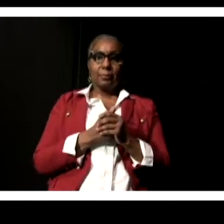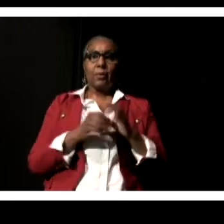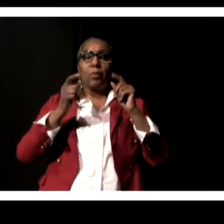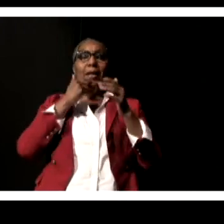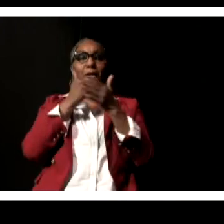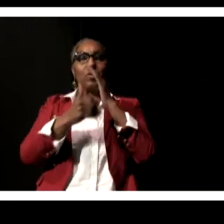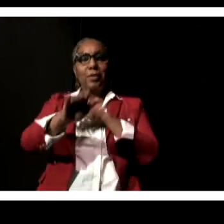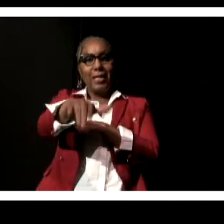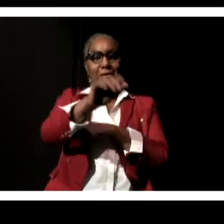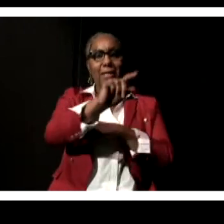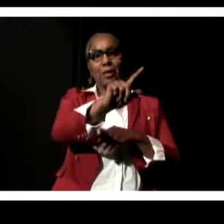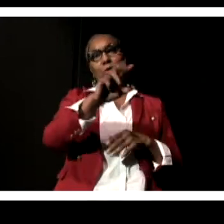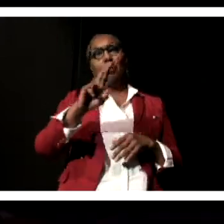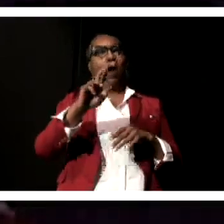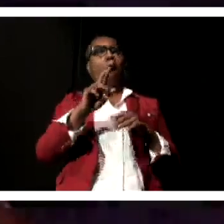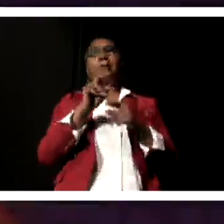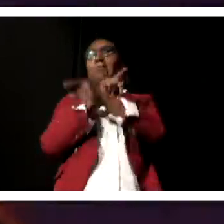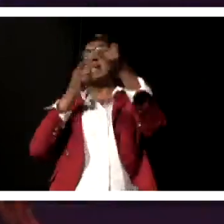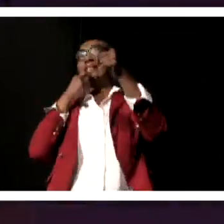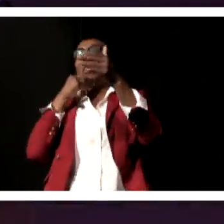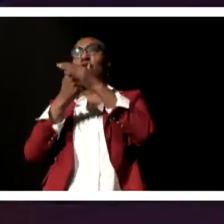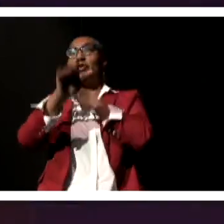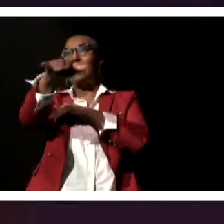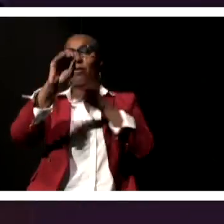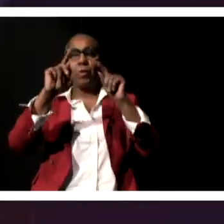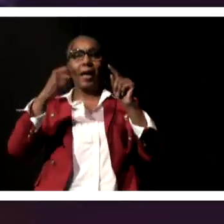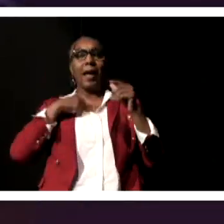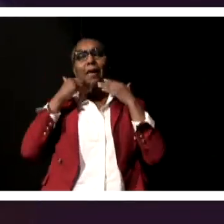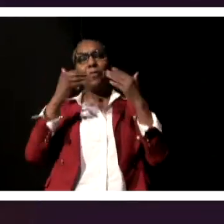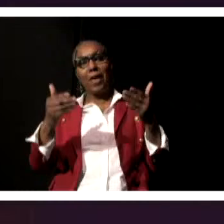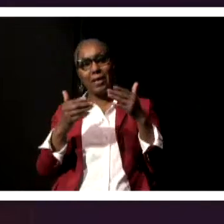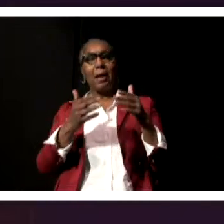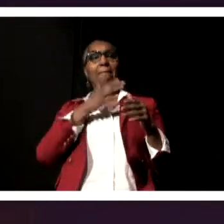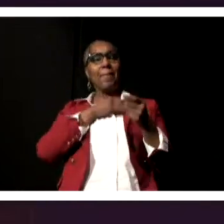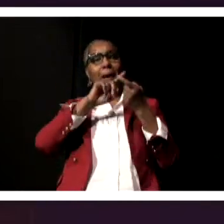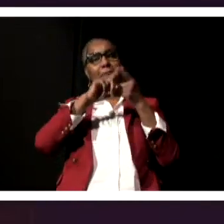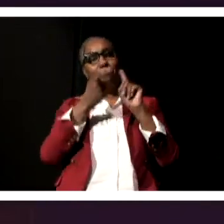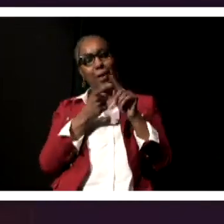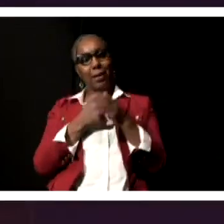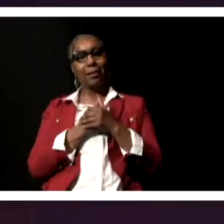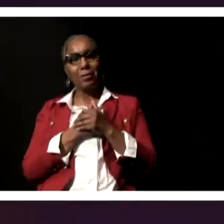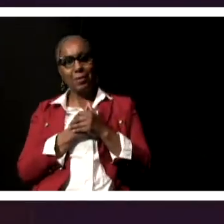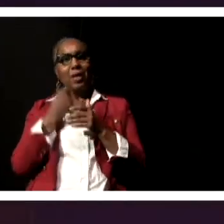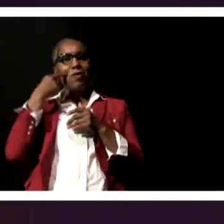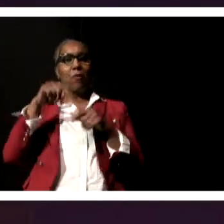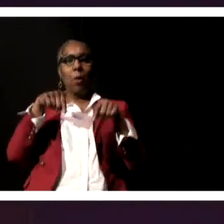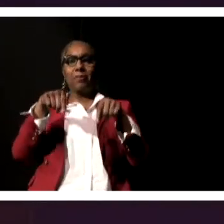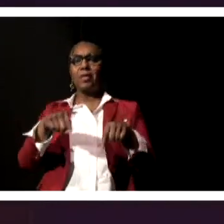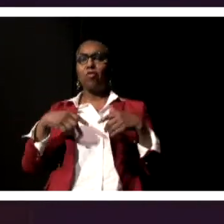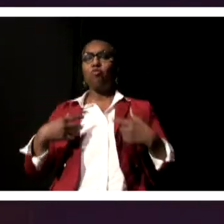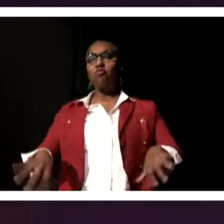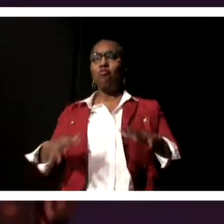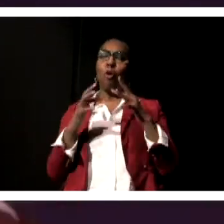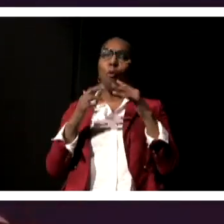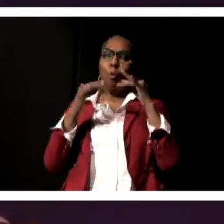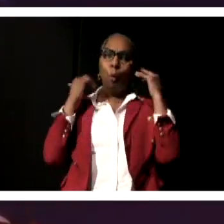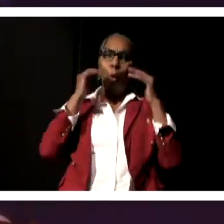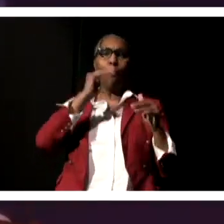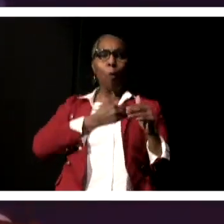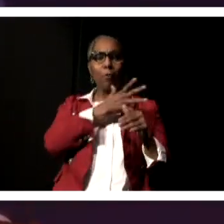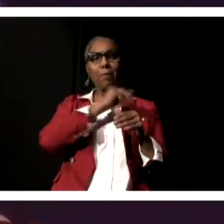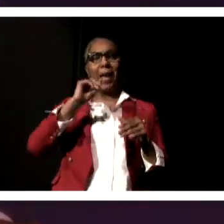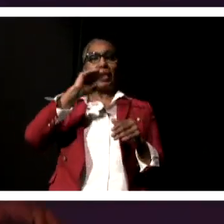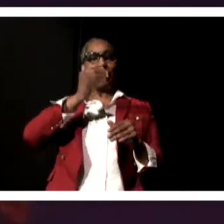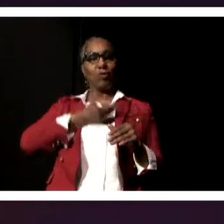Good evening, Little Rock. And I thank you to my friends for this very warm welcome and